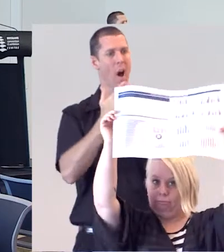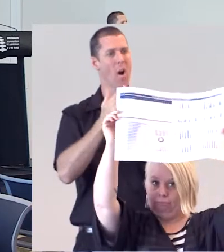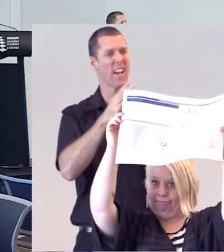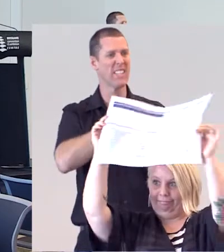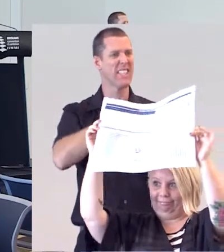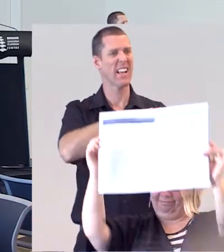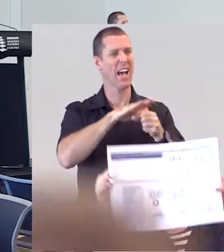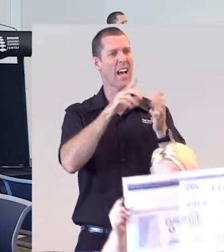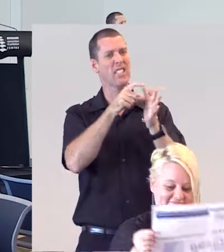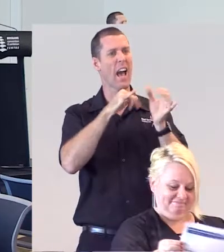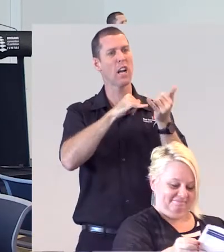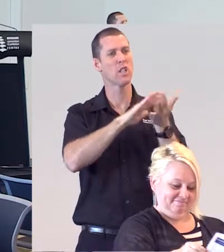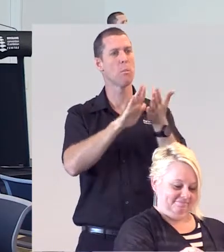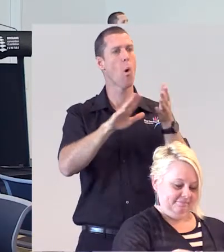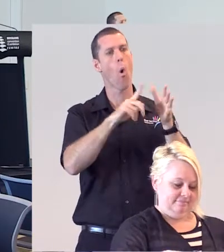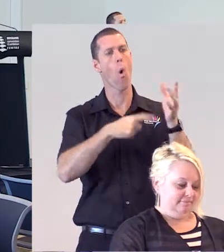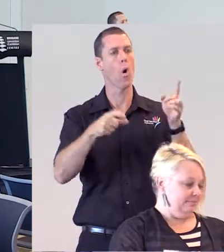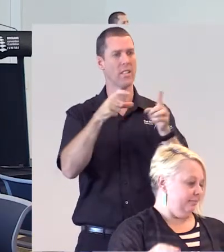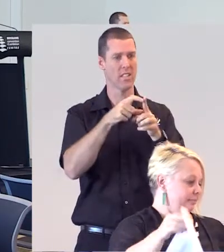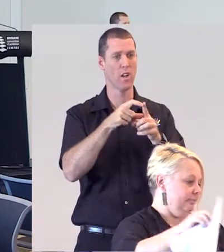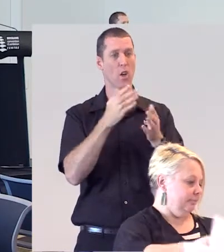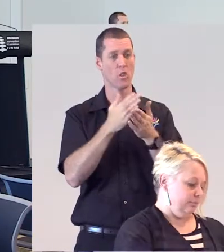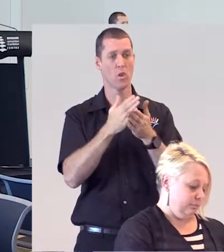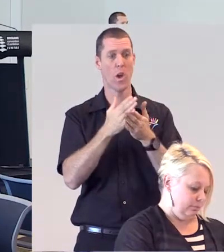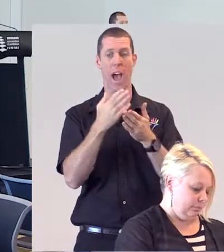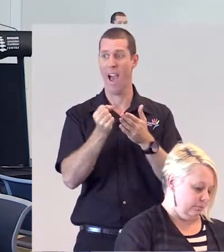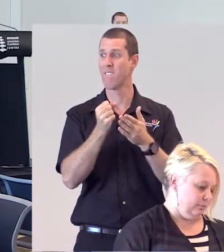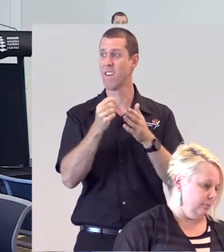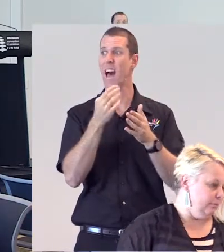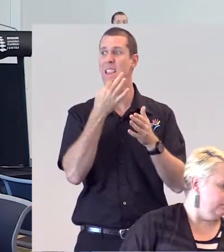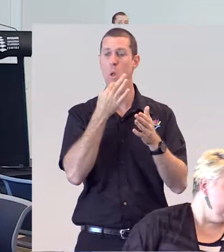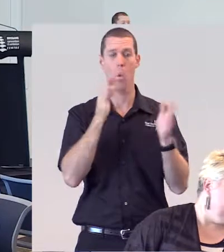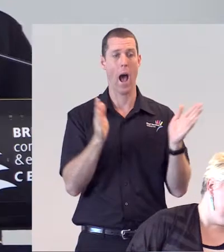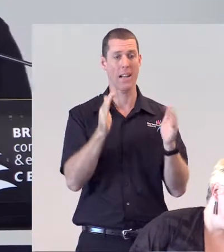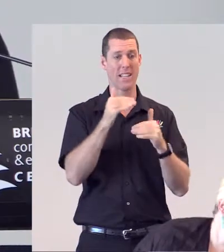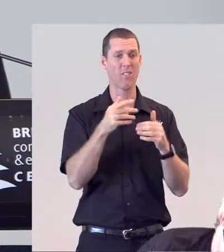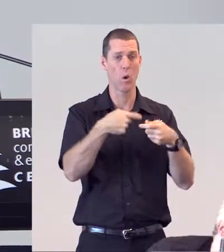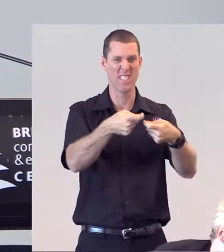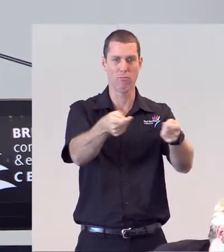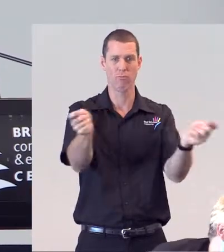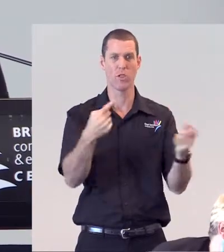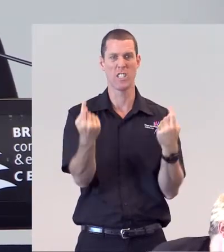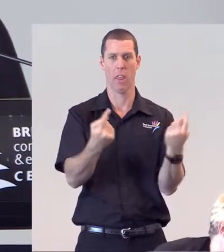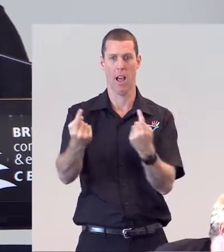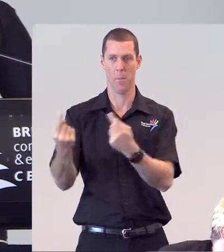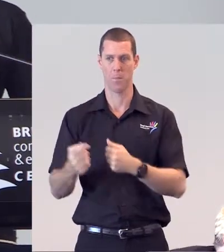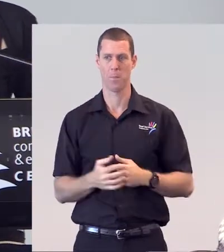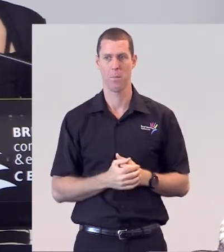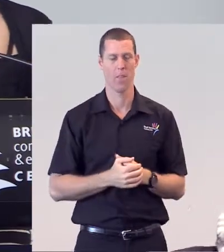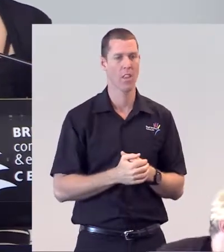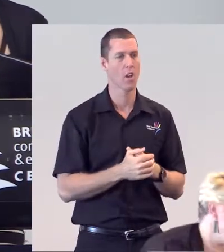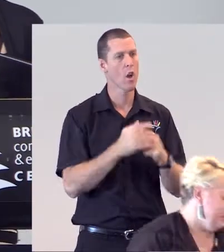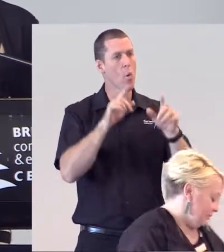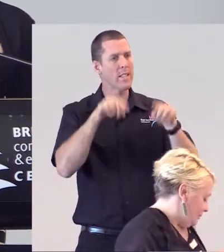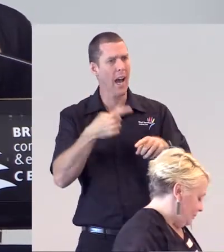dashboards. There's also a A3 one there if people really want to see it. we've